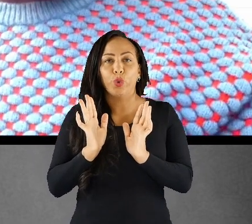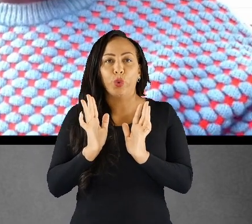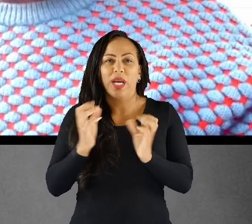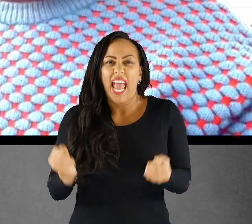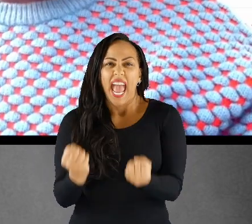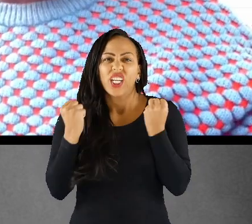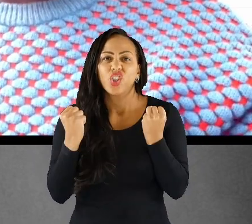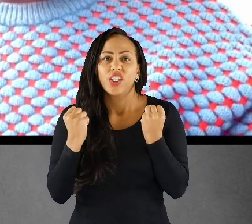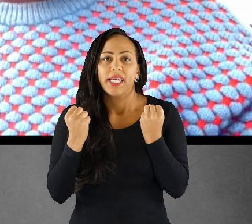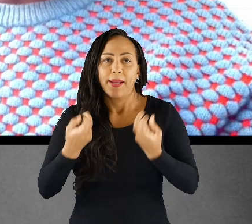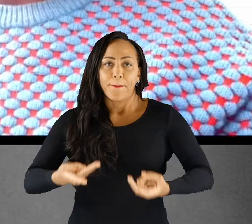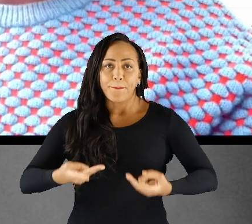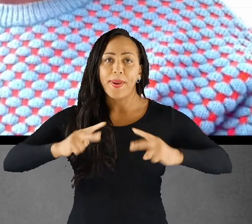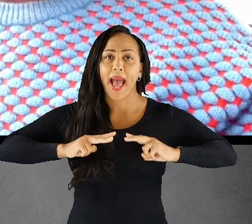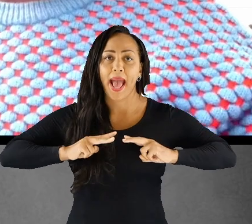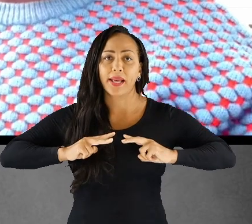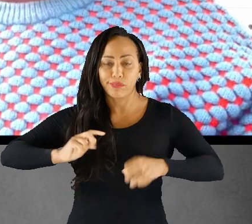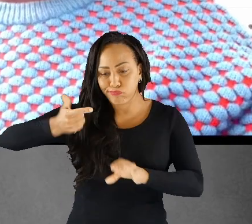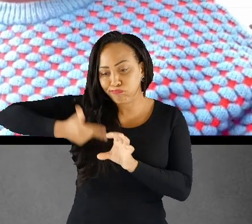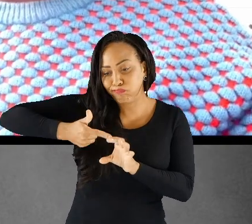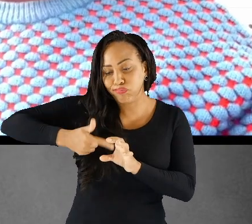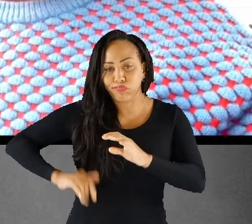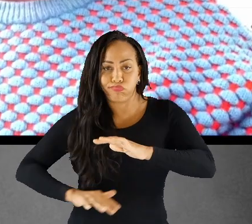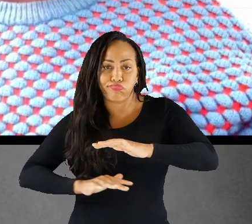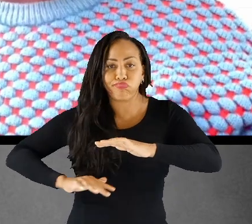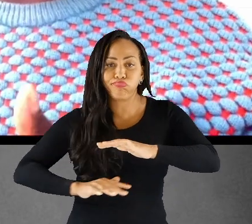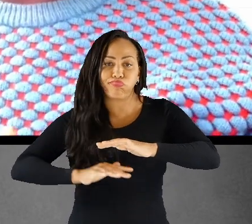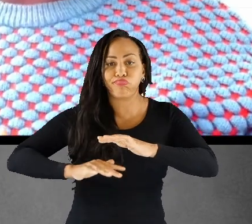back that I need. And